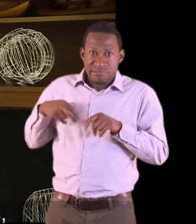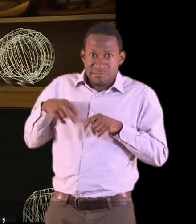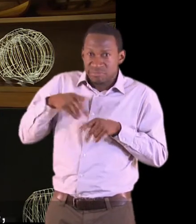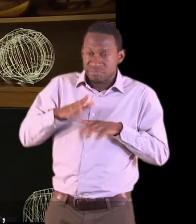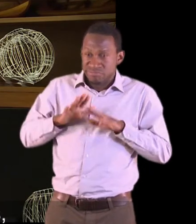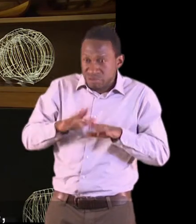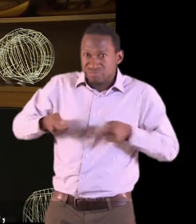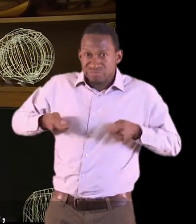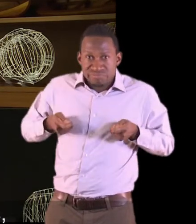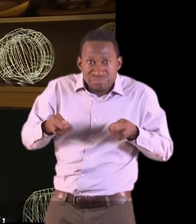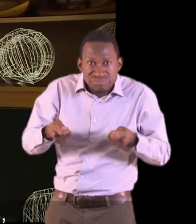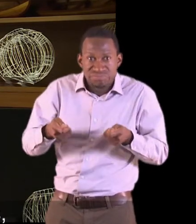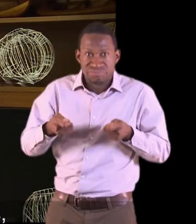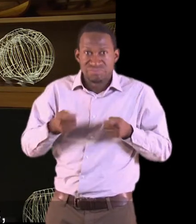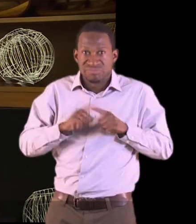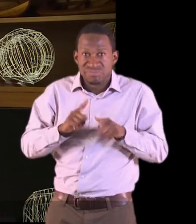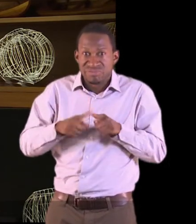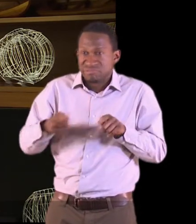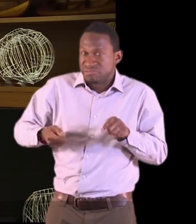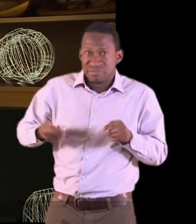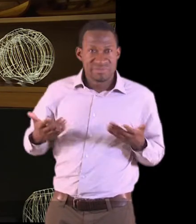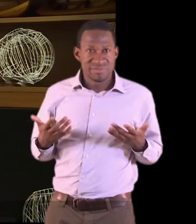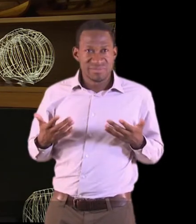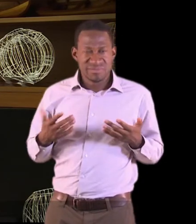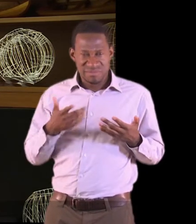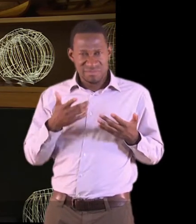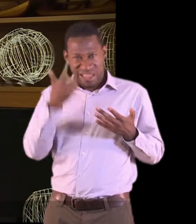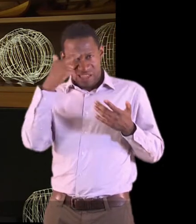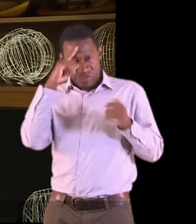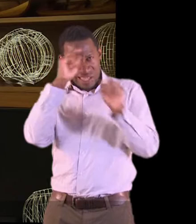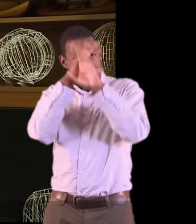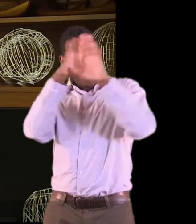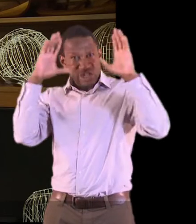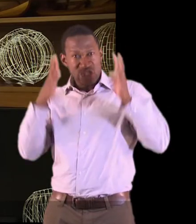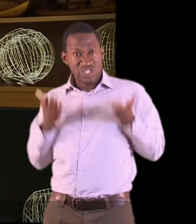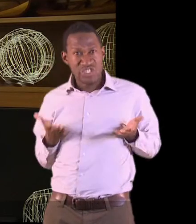crutches, sticks. Can you imagine it?